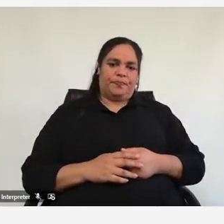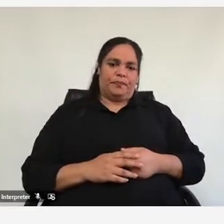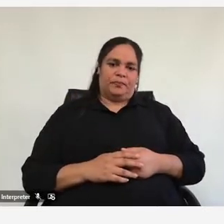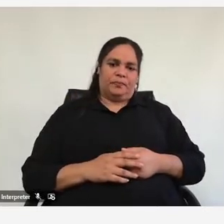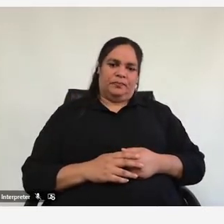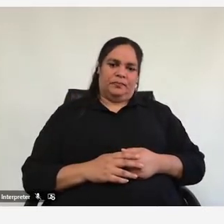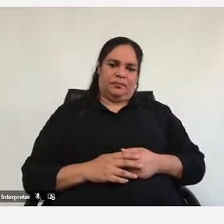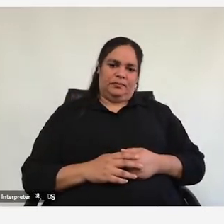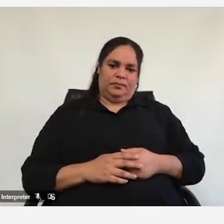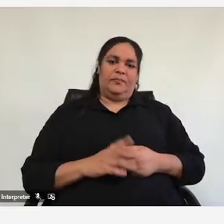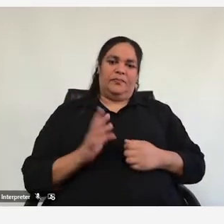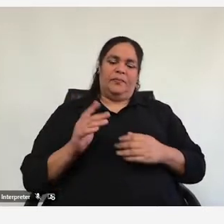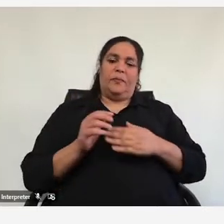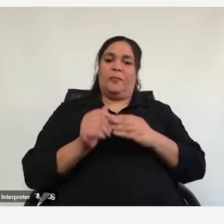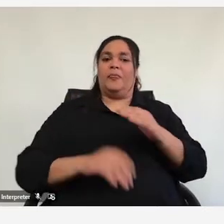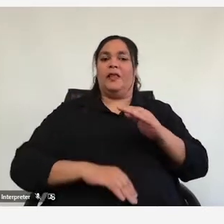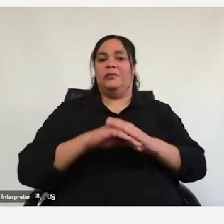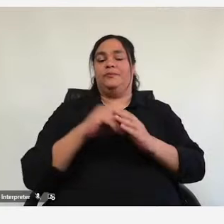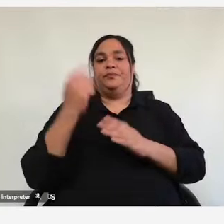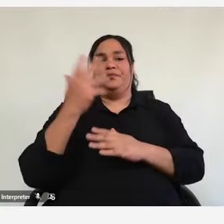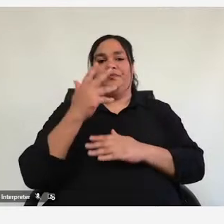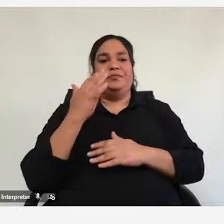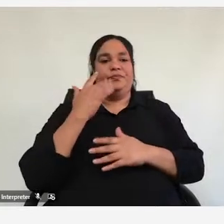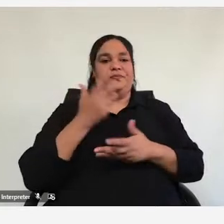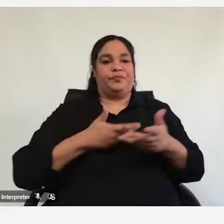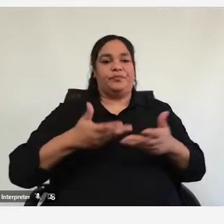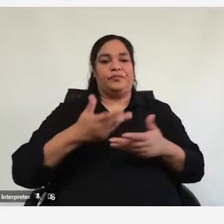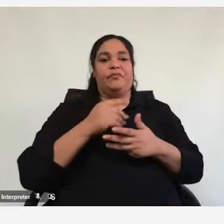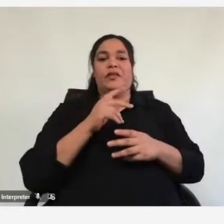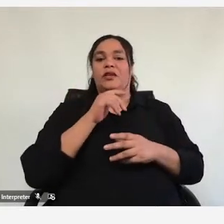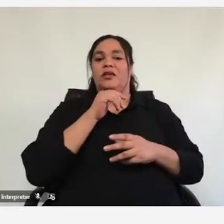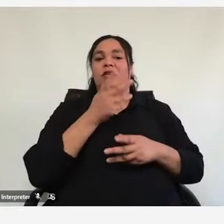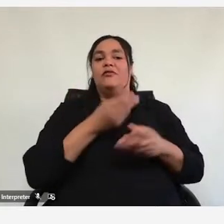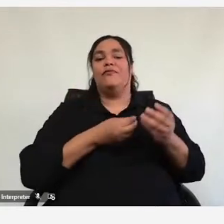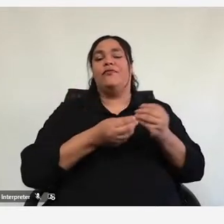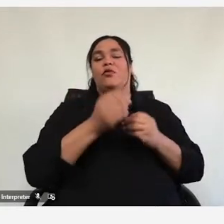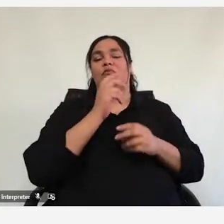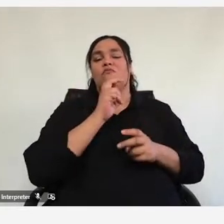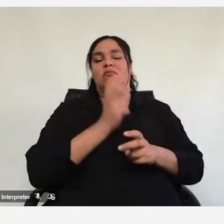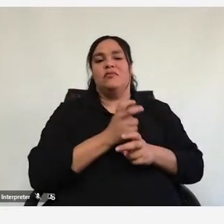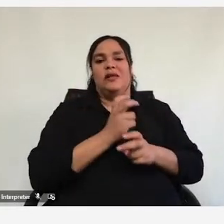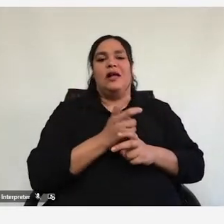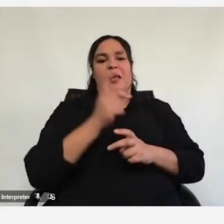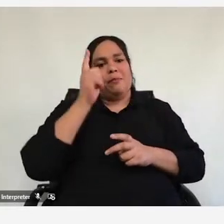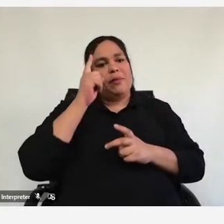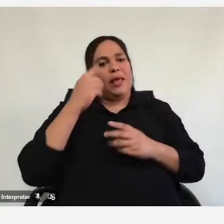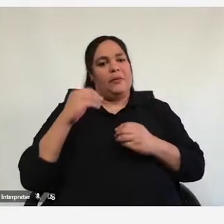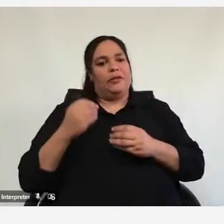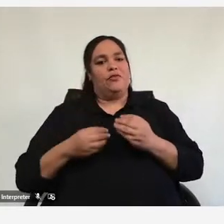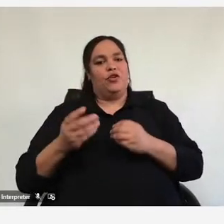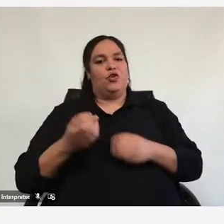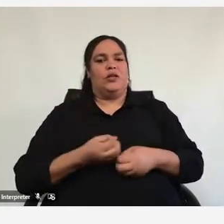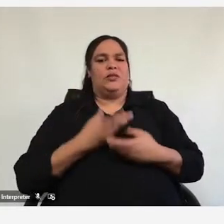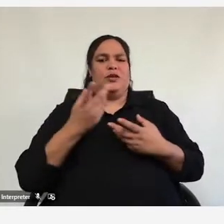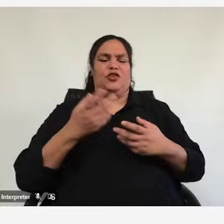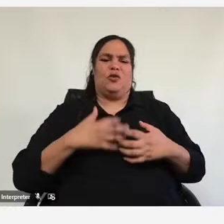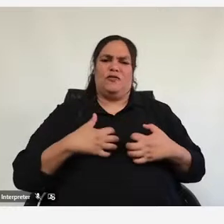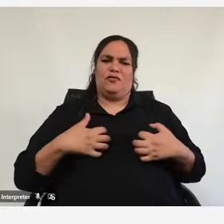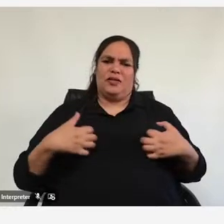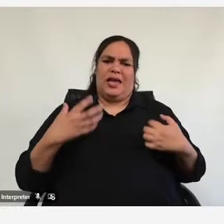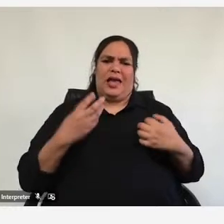In leading up to the budget speech, we engaged Informal Traders Forum and the Black Business Forum, who have expressed their frustration